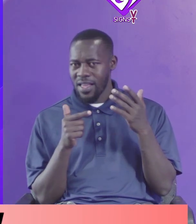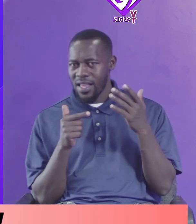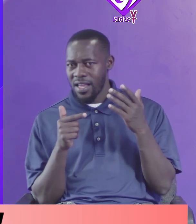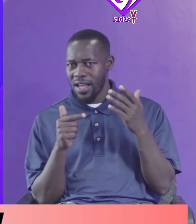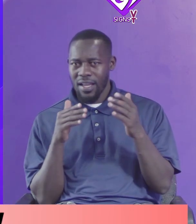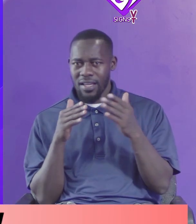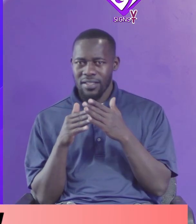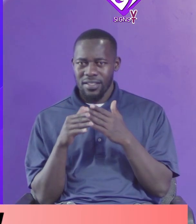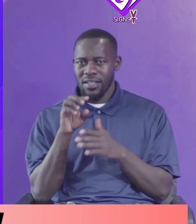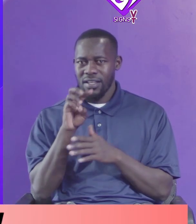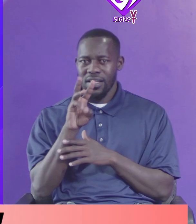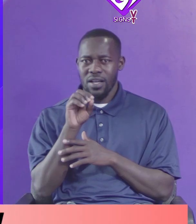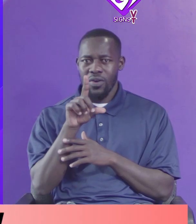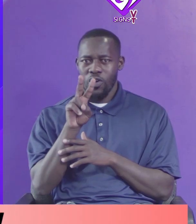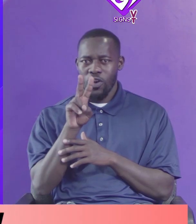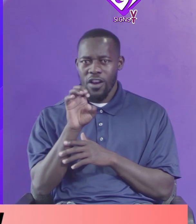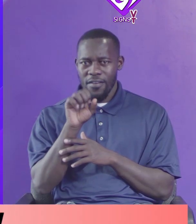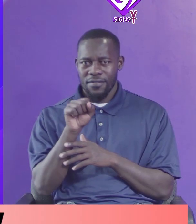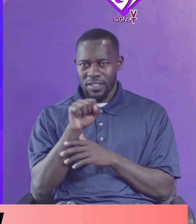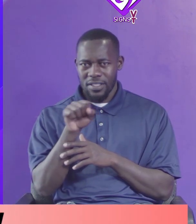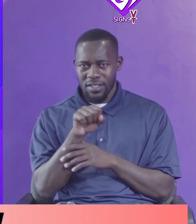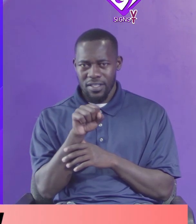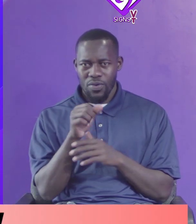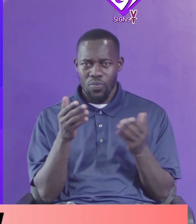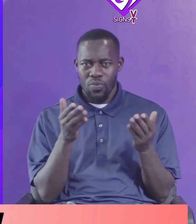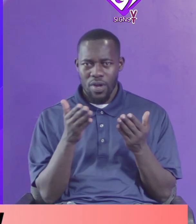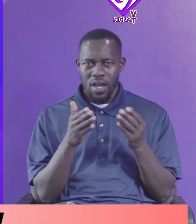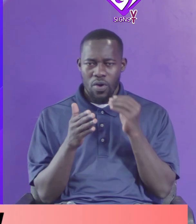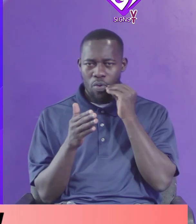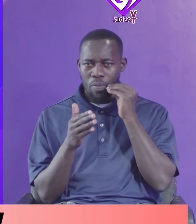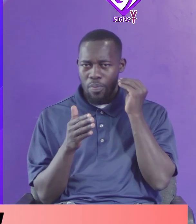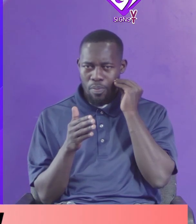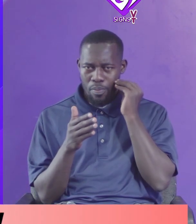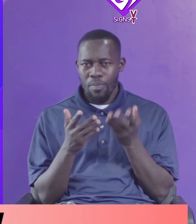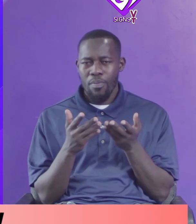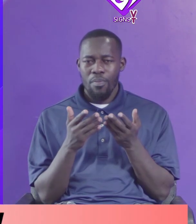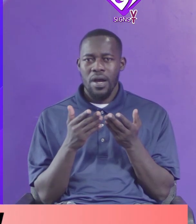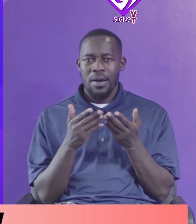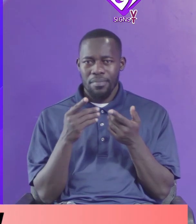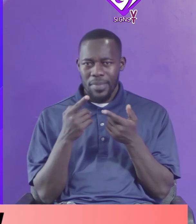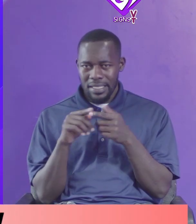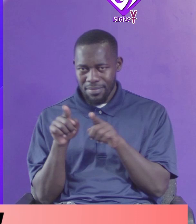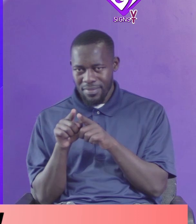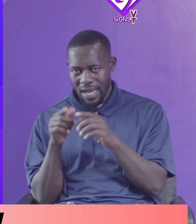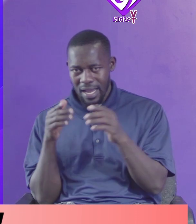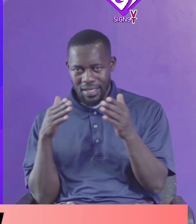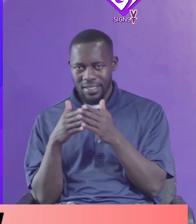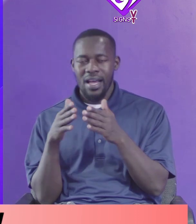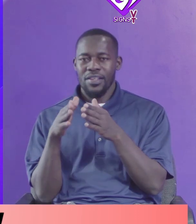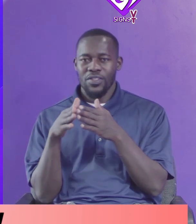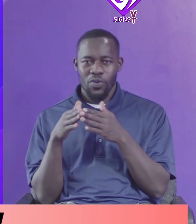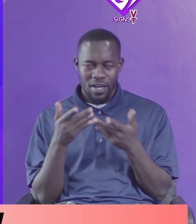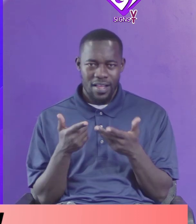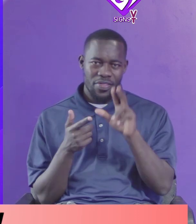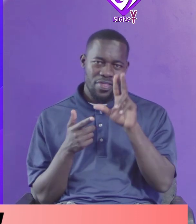2-0 against Burnley away, 3-0 against Barcelona at home, Yes. and now against Arsenal at home. So they haven't conceded. In the past 3 games,